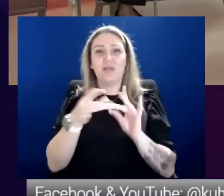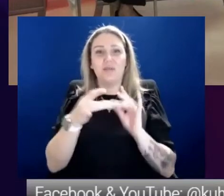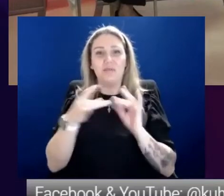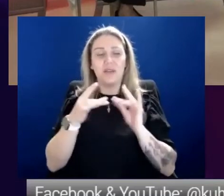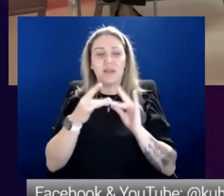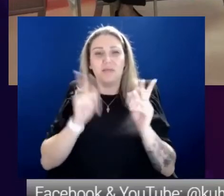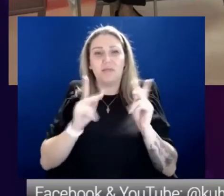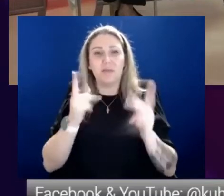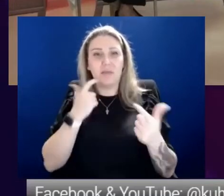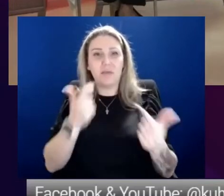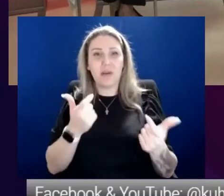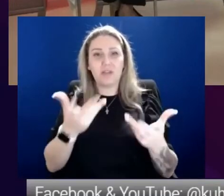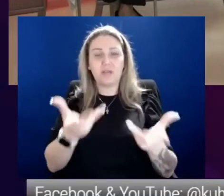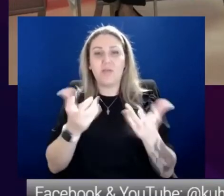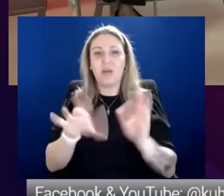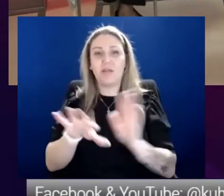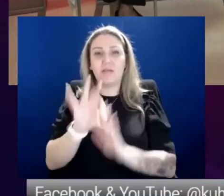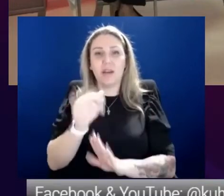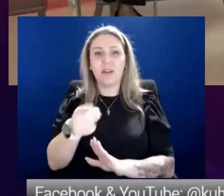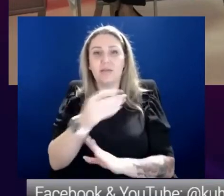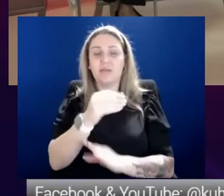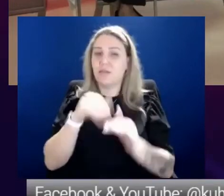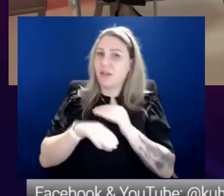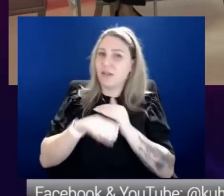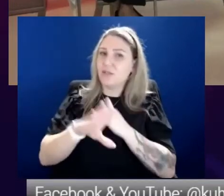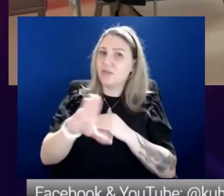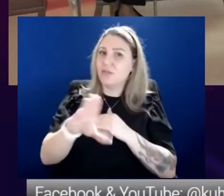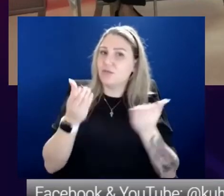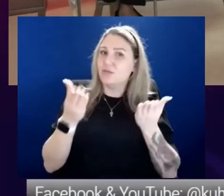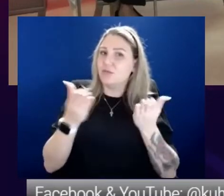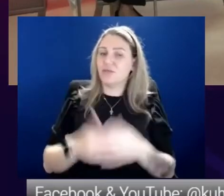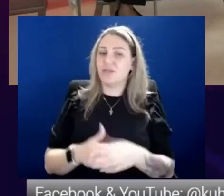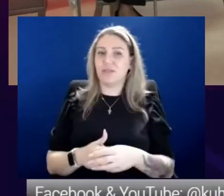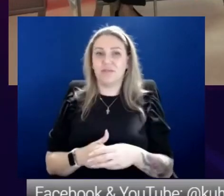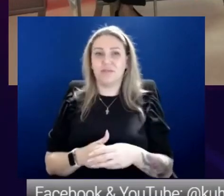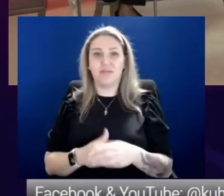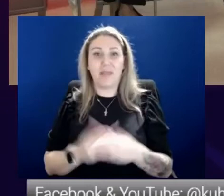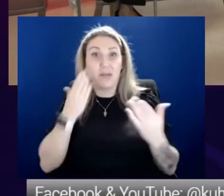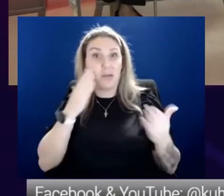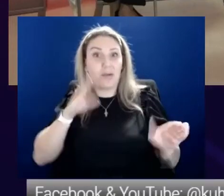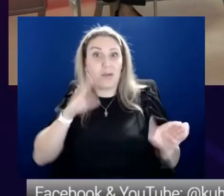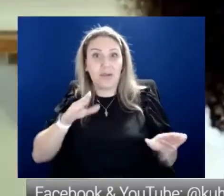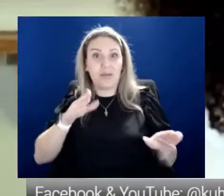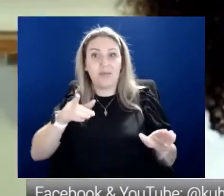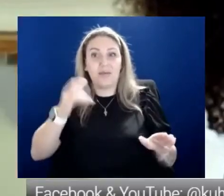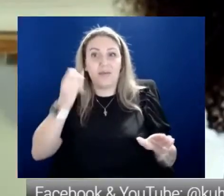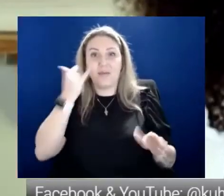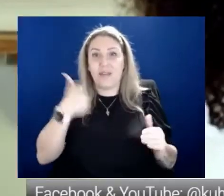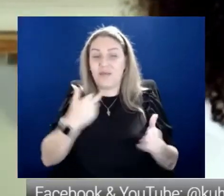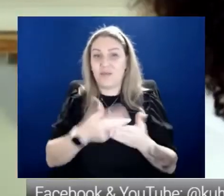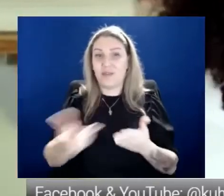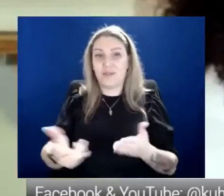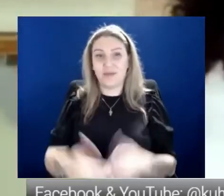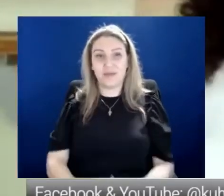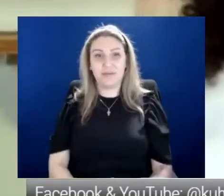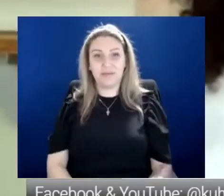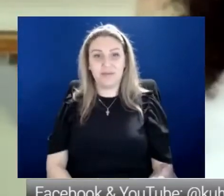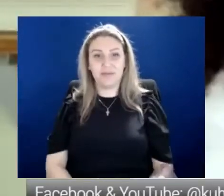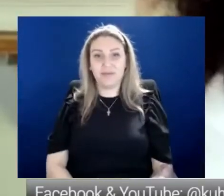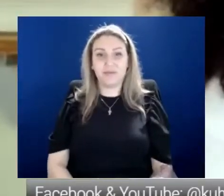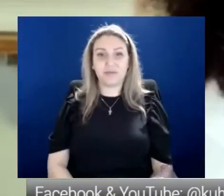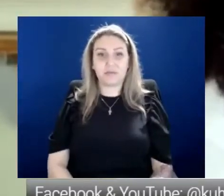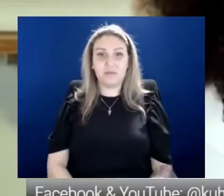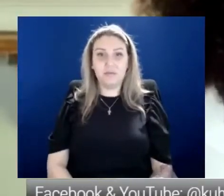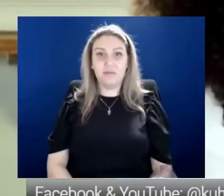to find you, want to access your services, and don't know that they have the resources to do it? So one of